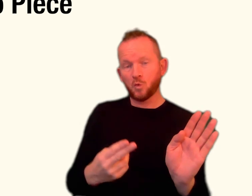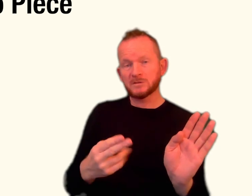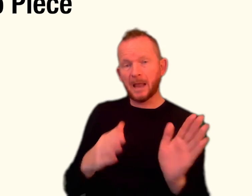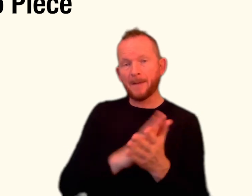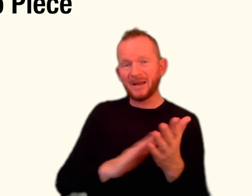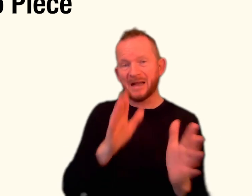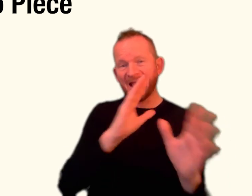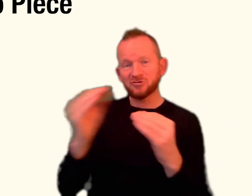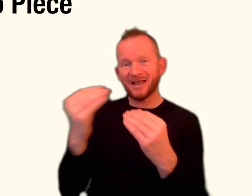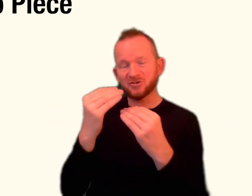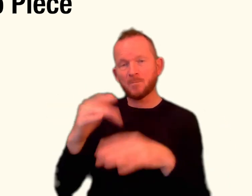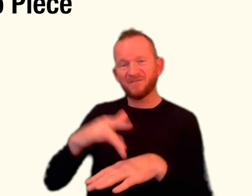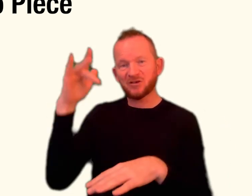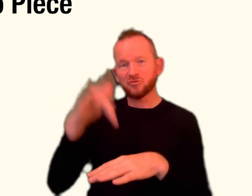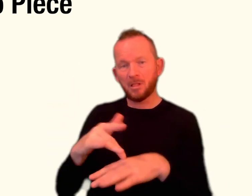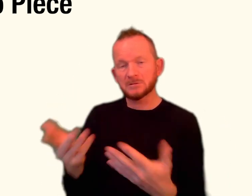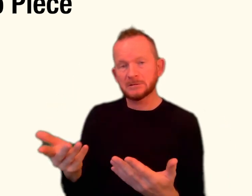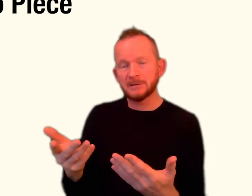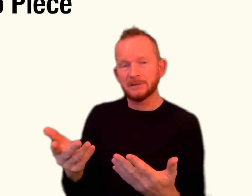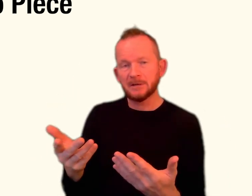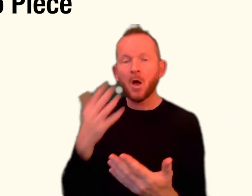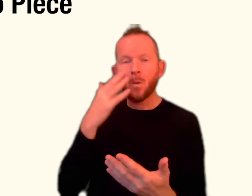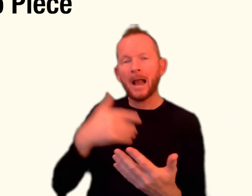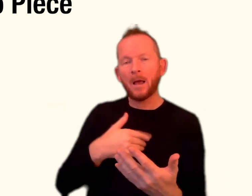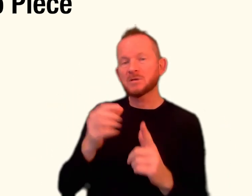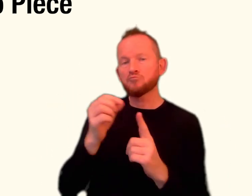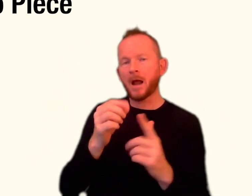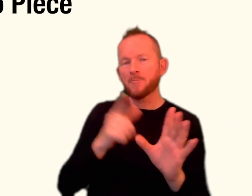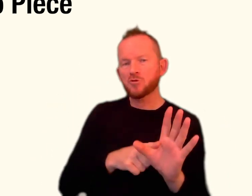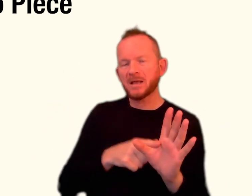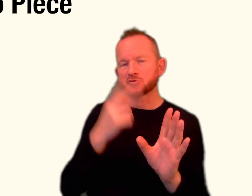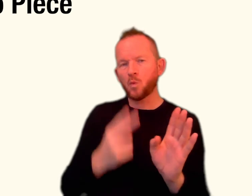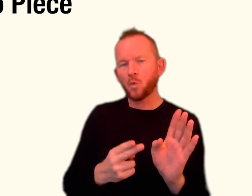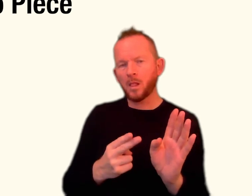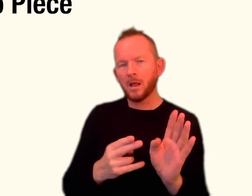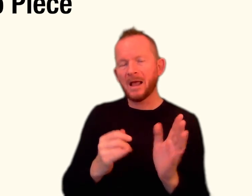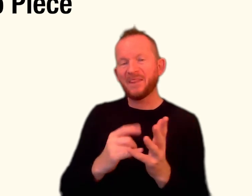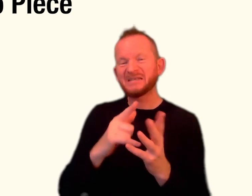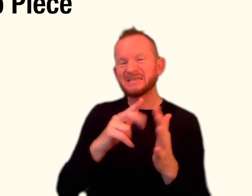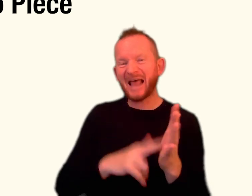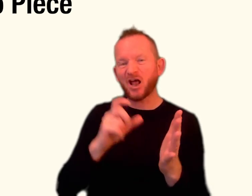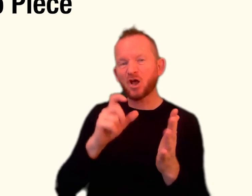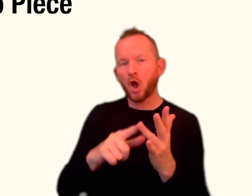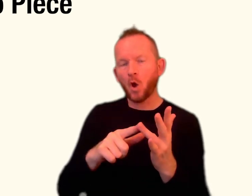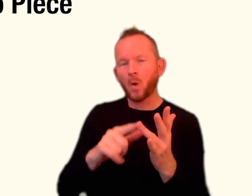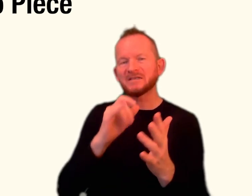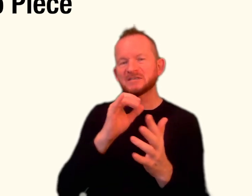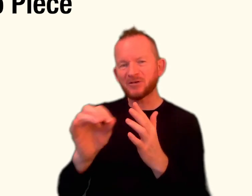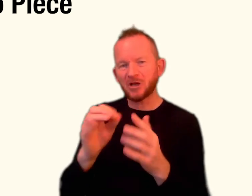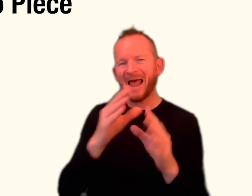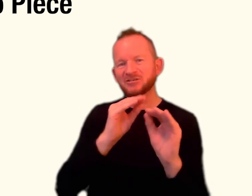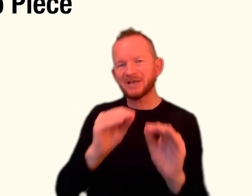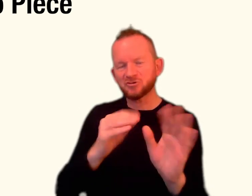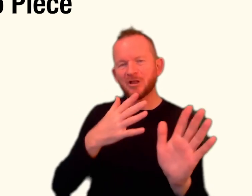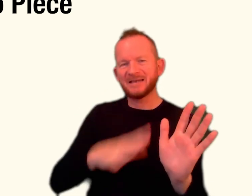mean education professionals. So when I was at primary school, the SENCO, this special educational needs